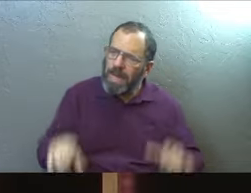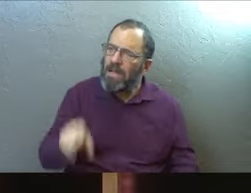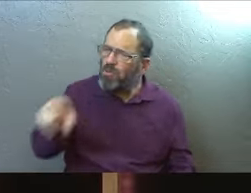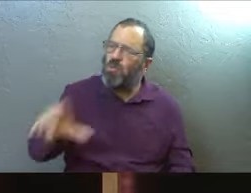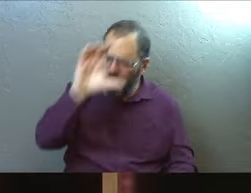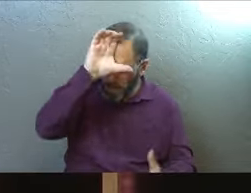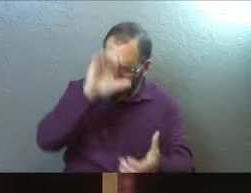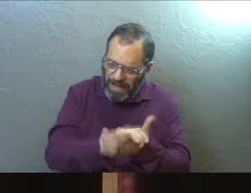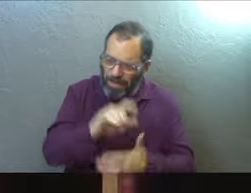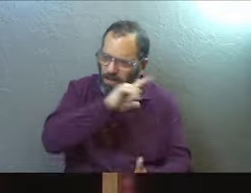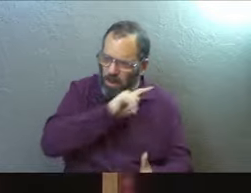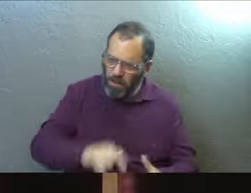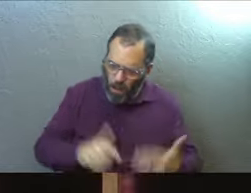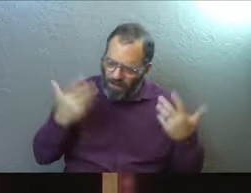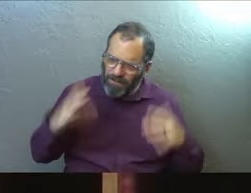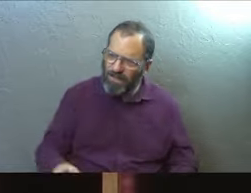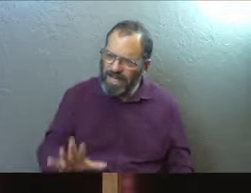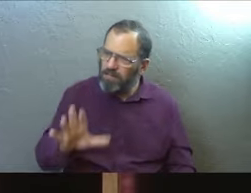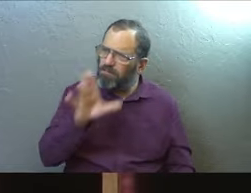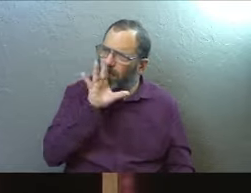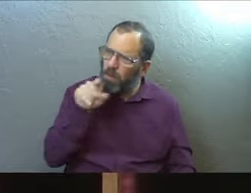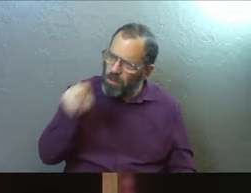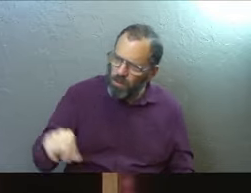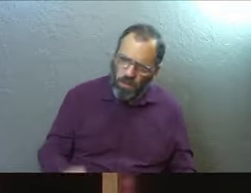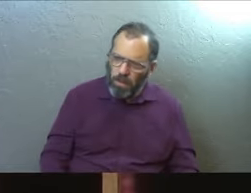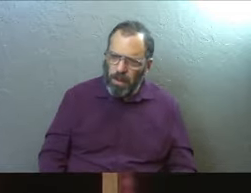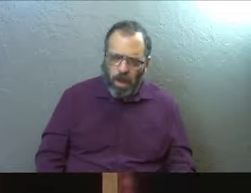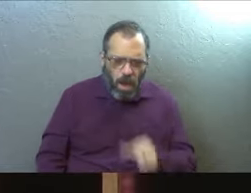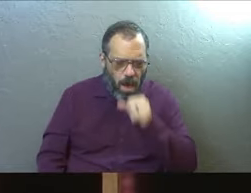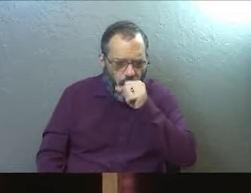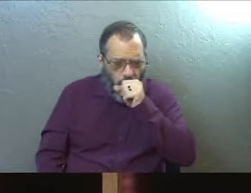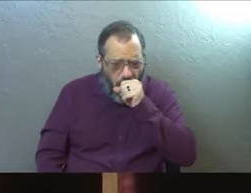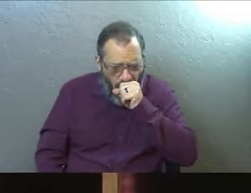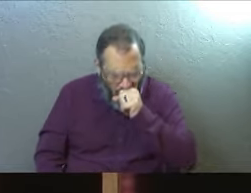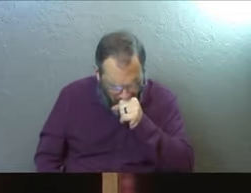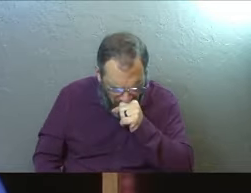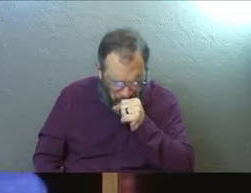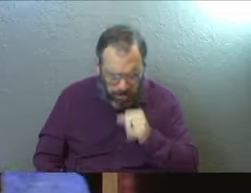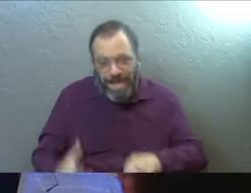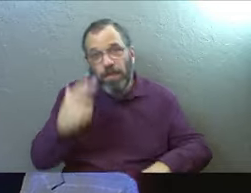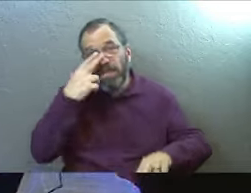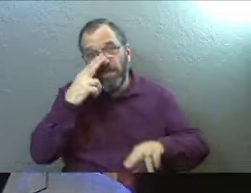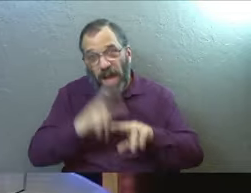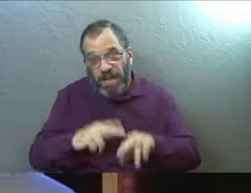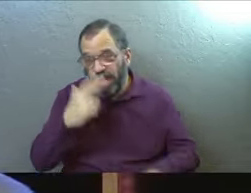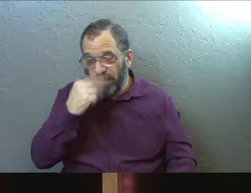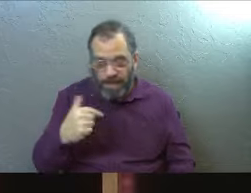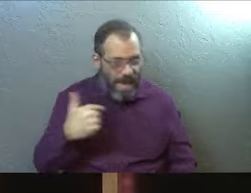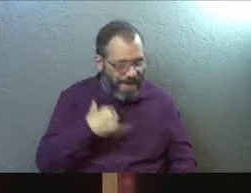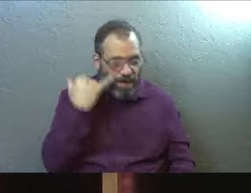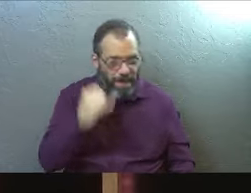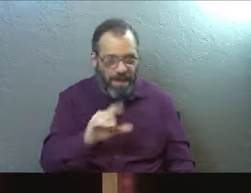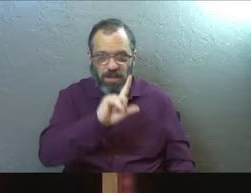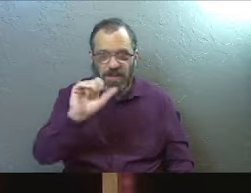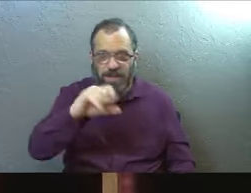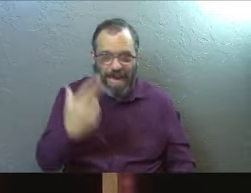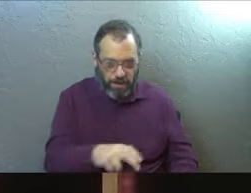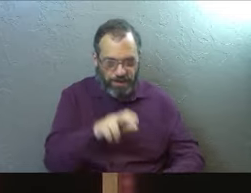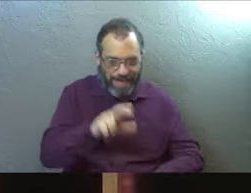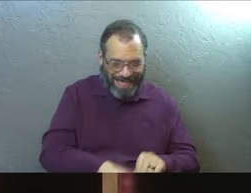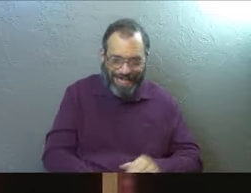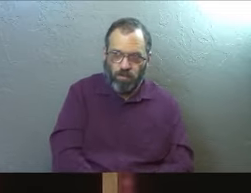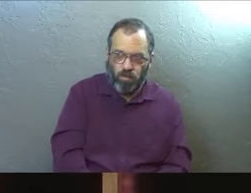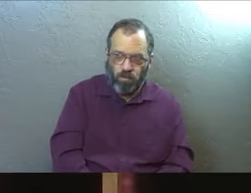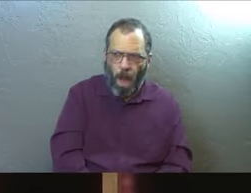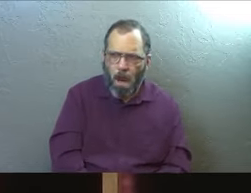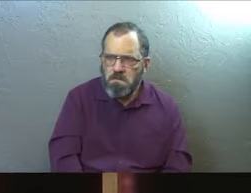you believed what the Lord had to say to you. Now, because it's fun and comical, I imagine Zechariah sitting right